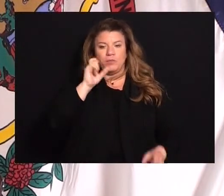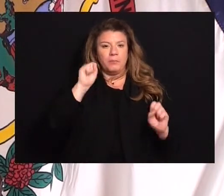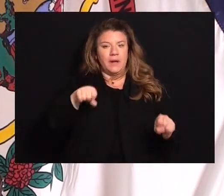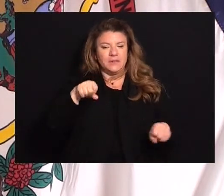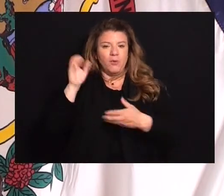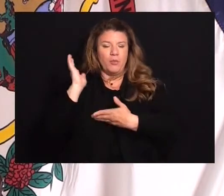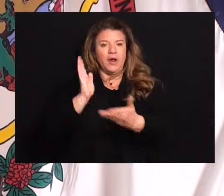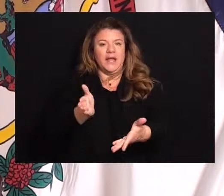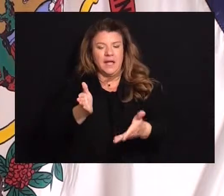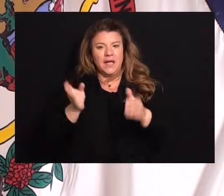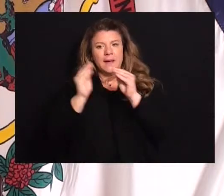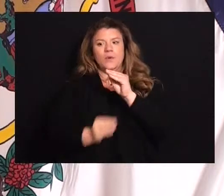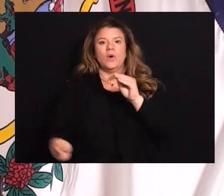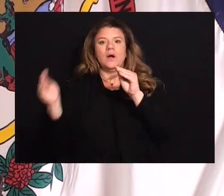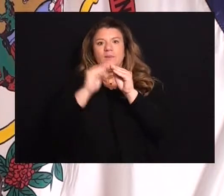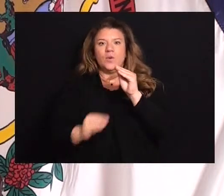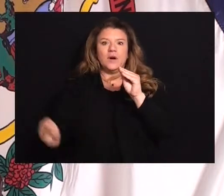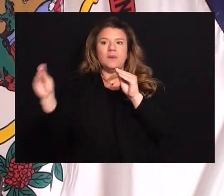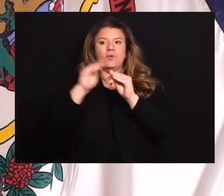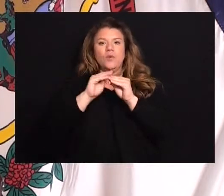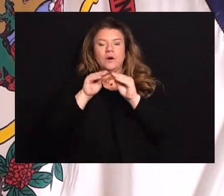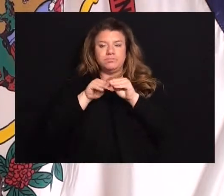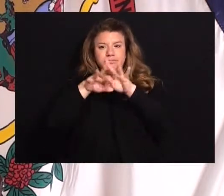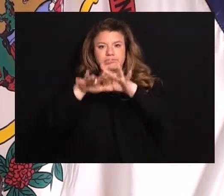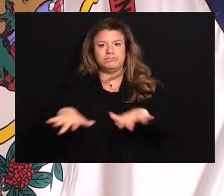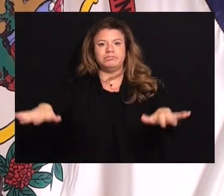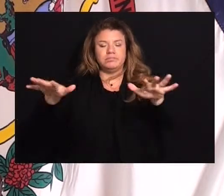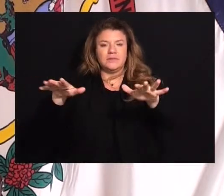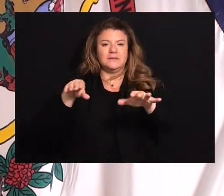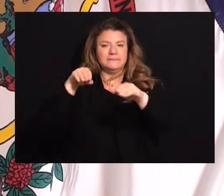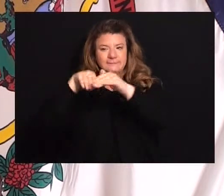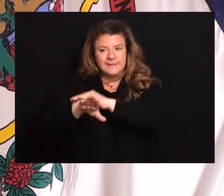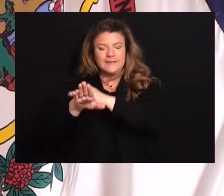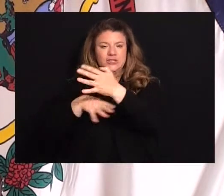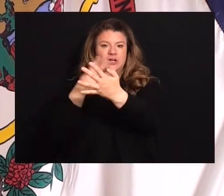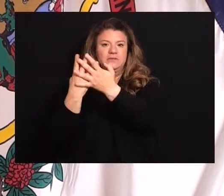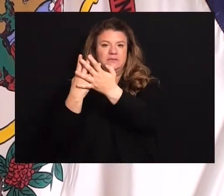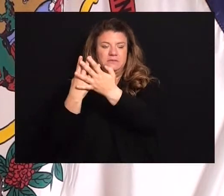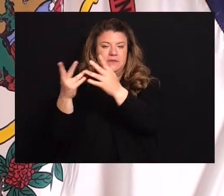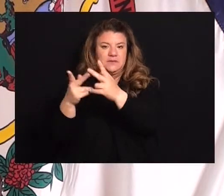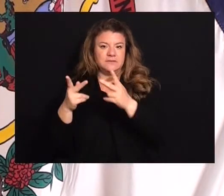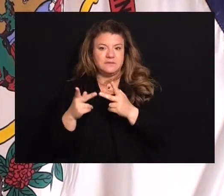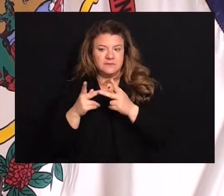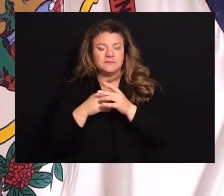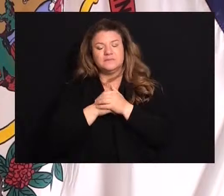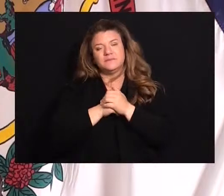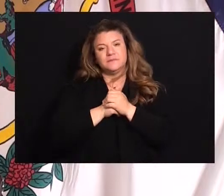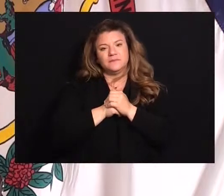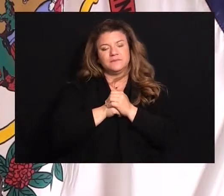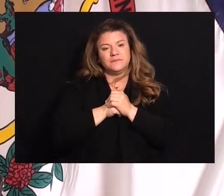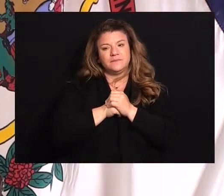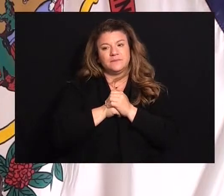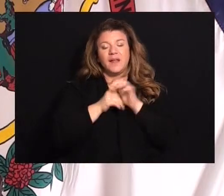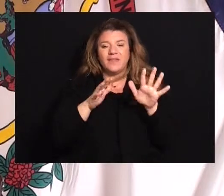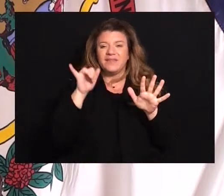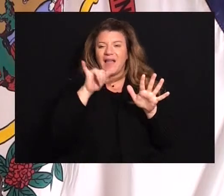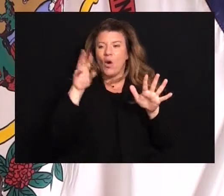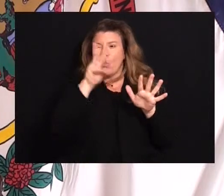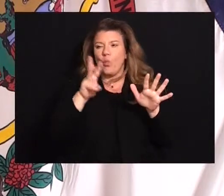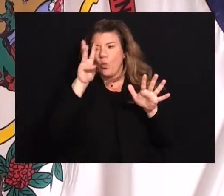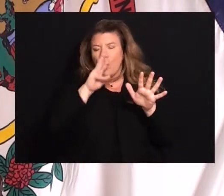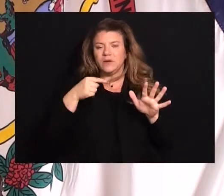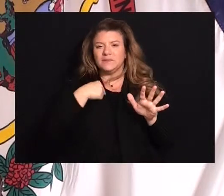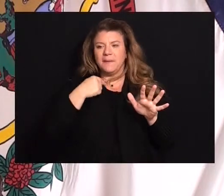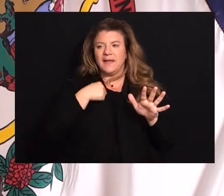more, contagious events into our corrections facilities. And so it worries me to see them